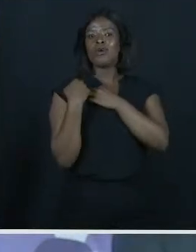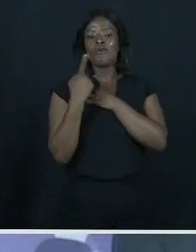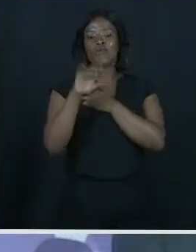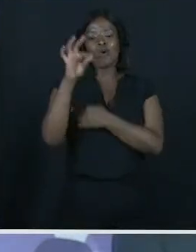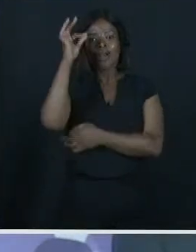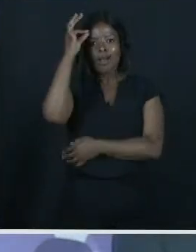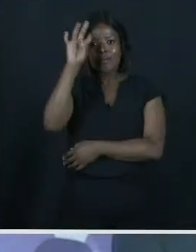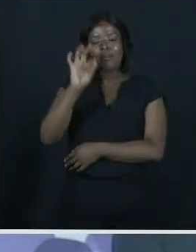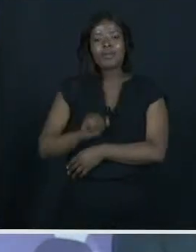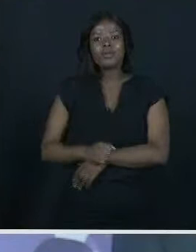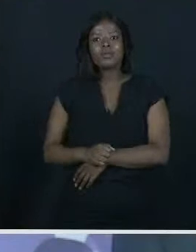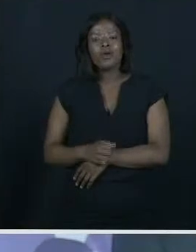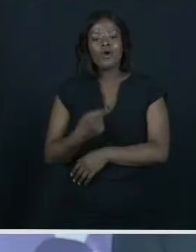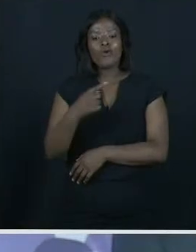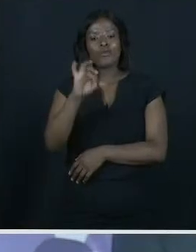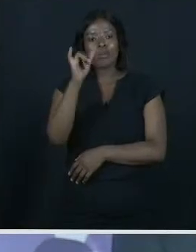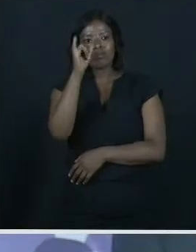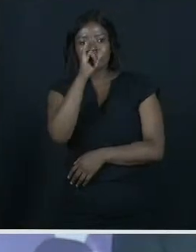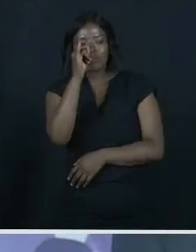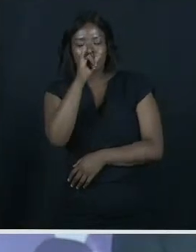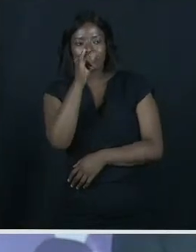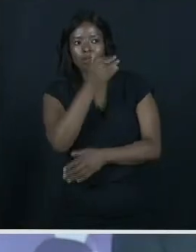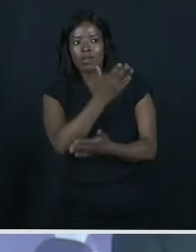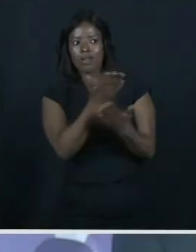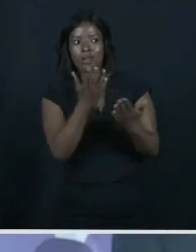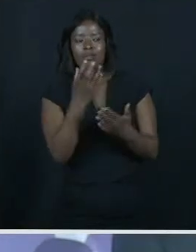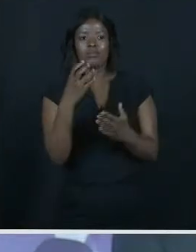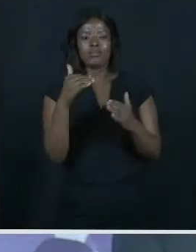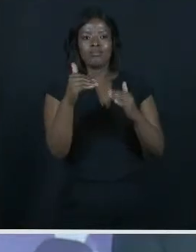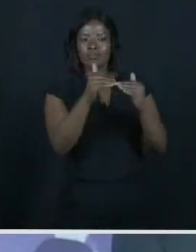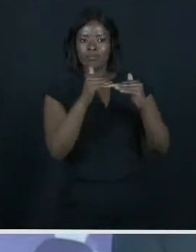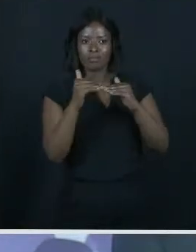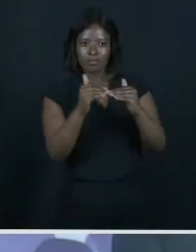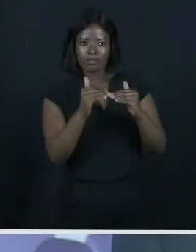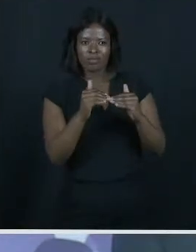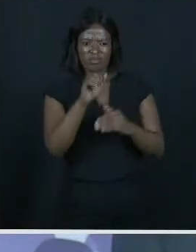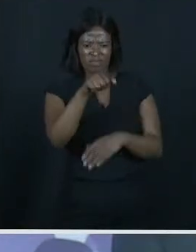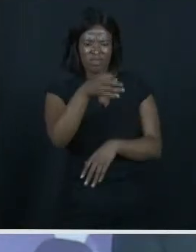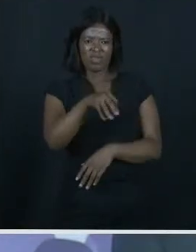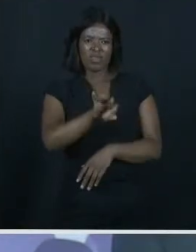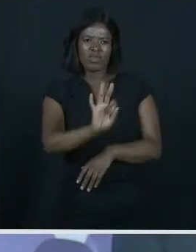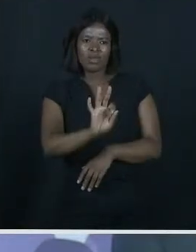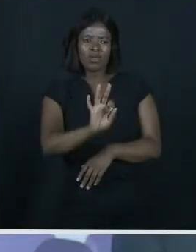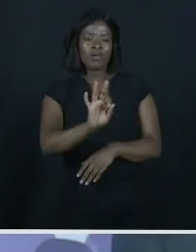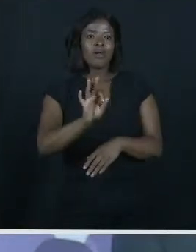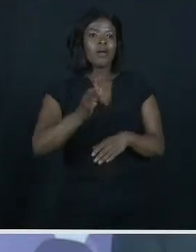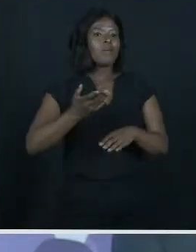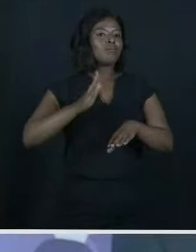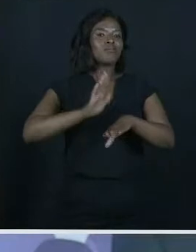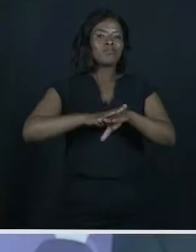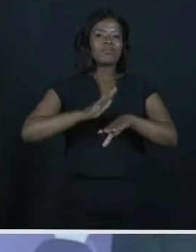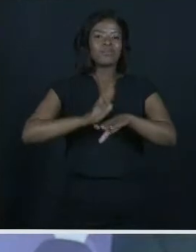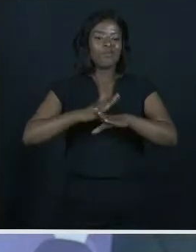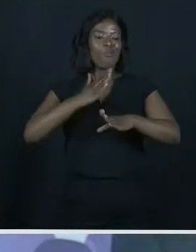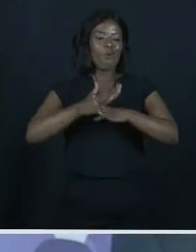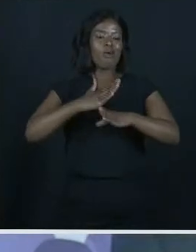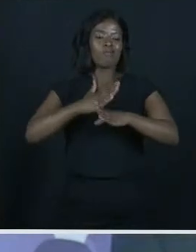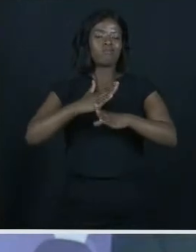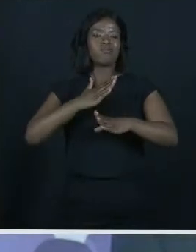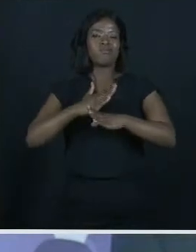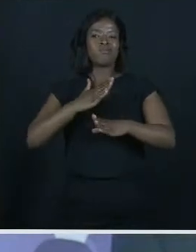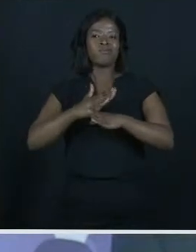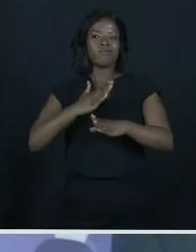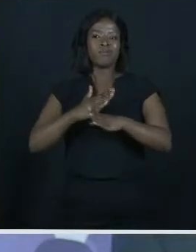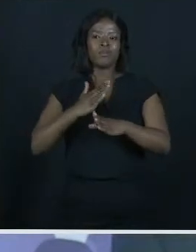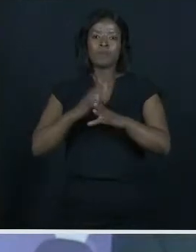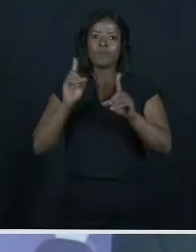state, particularly the criminal justice system. But it's also correct to say that a lot of work has to go in prevention, because